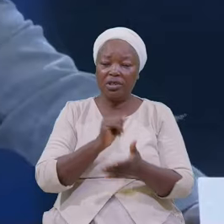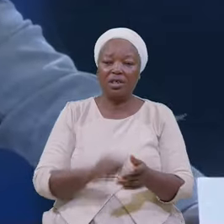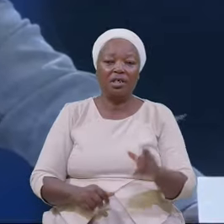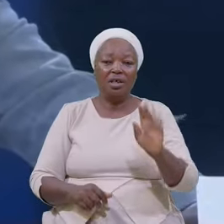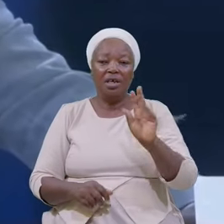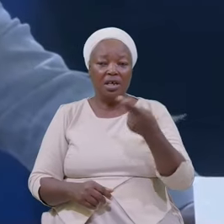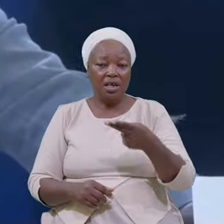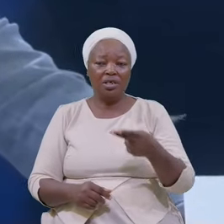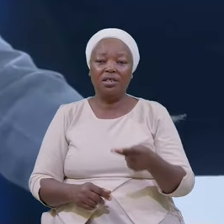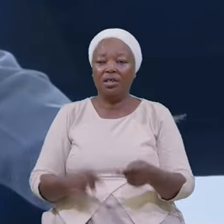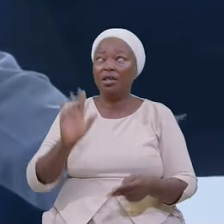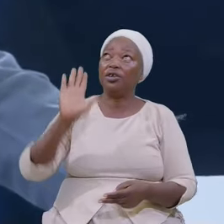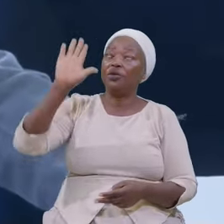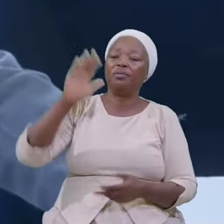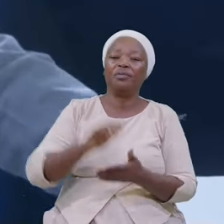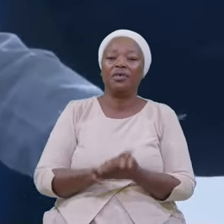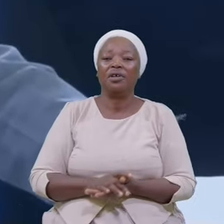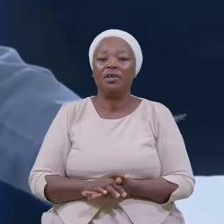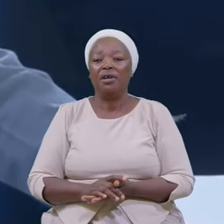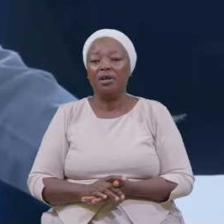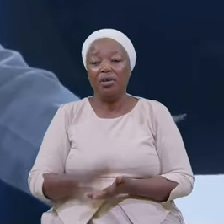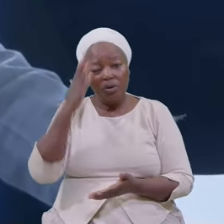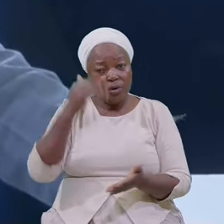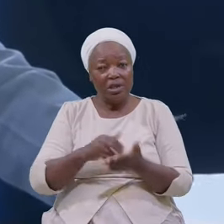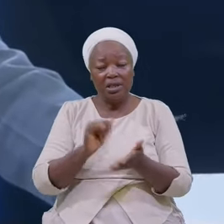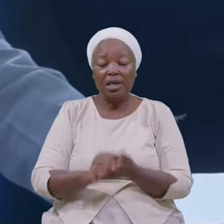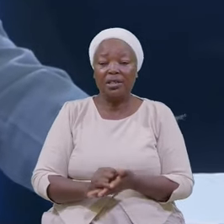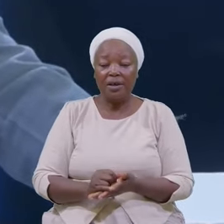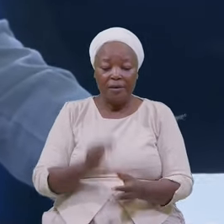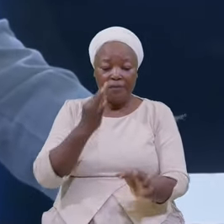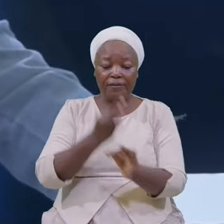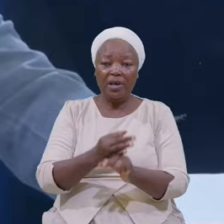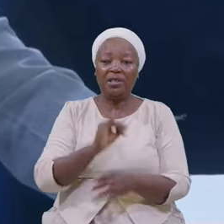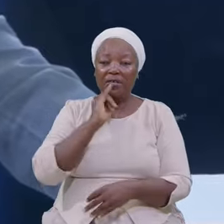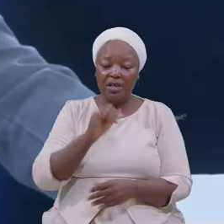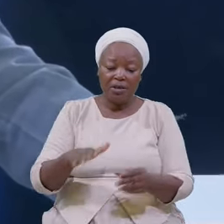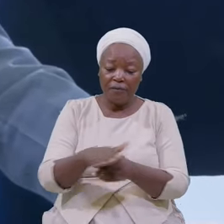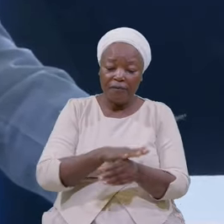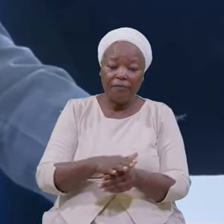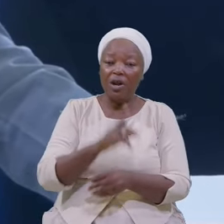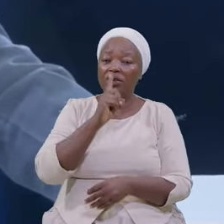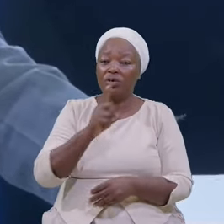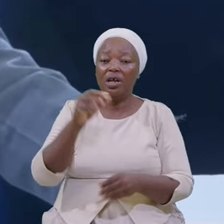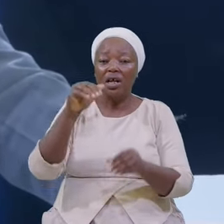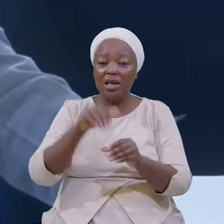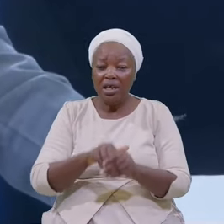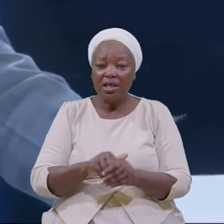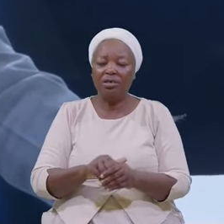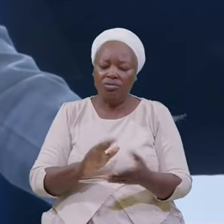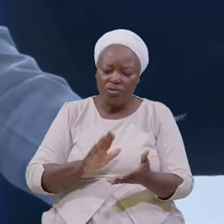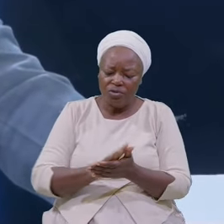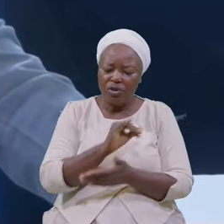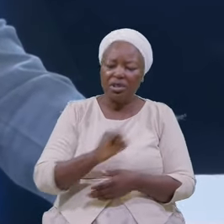votre esprit. Faith la is foi full assurance. La foi est une pleine assurance. In trusting him. En